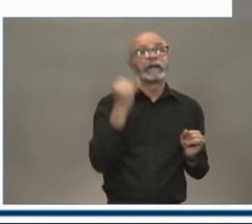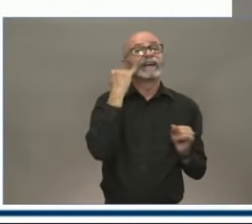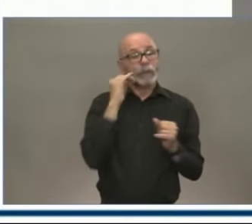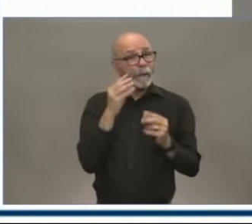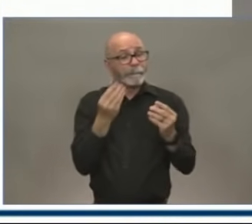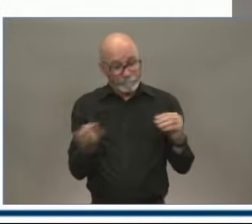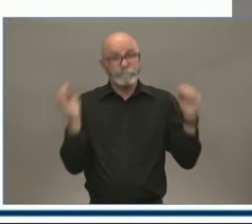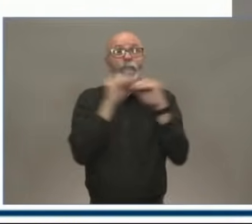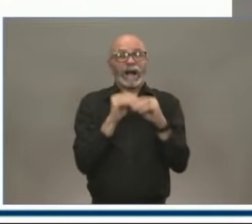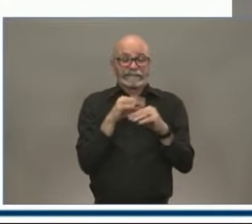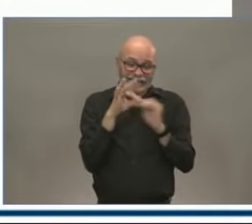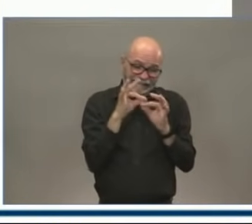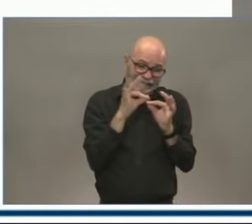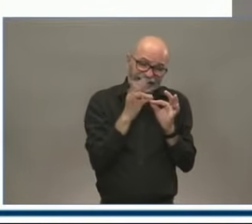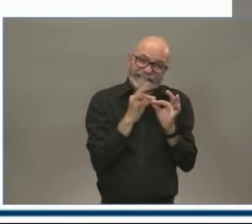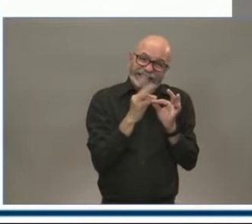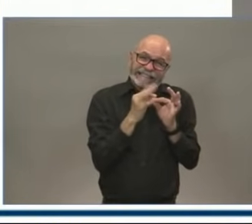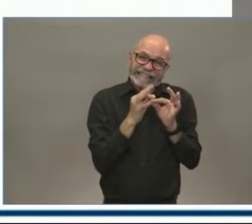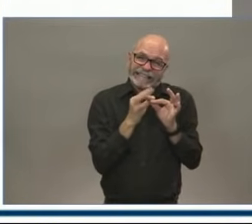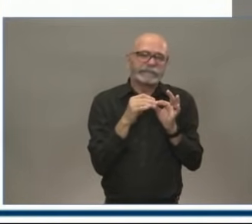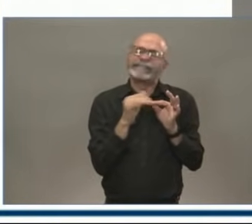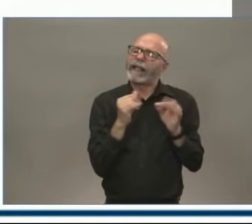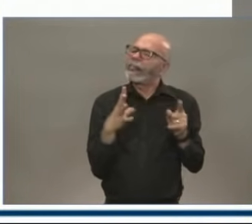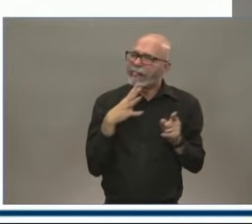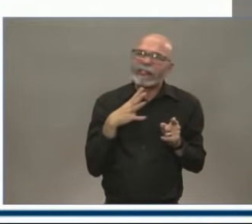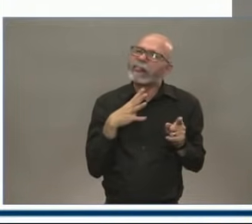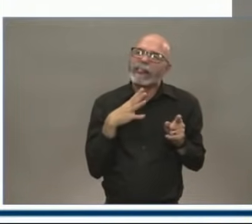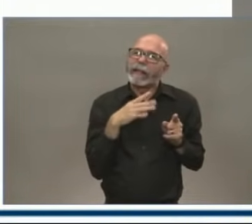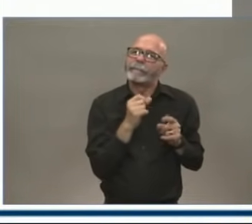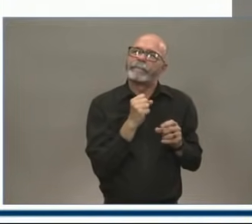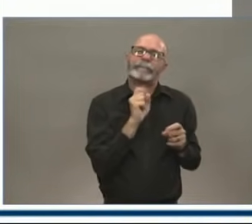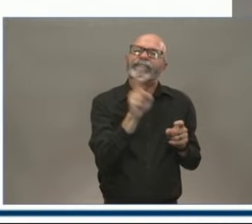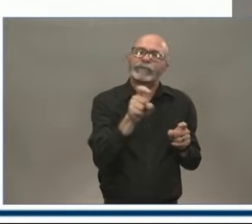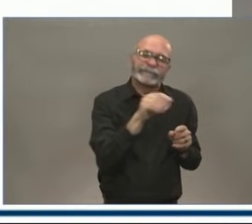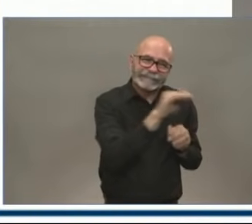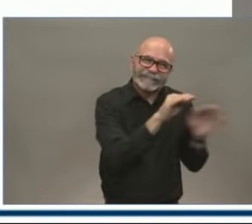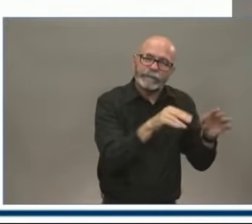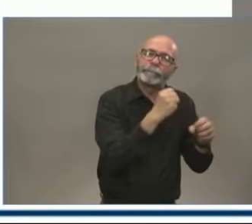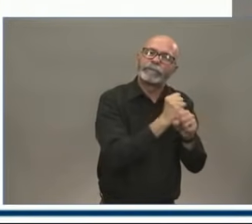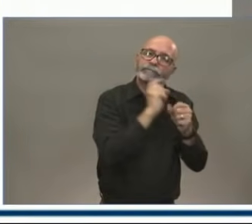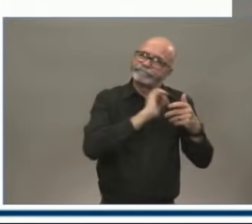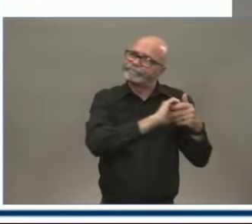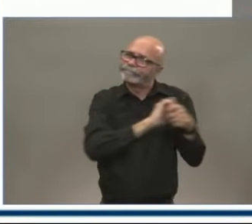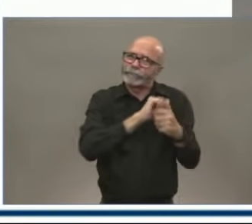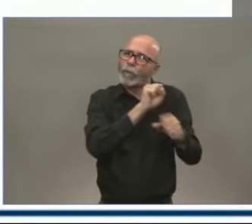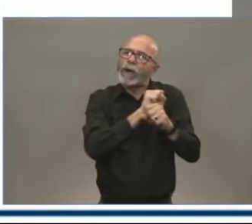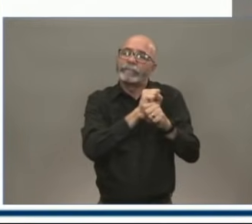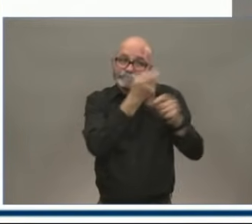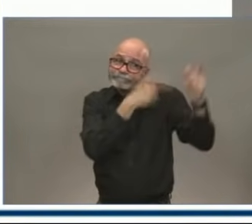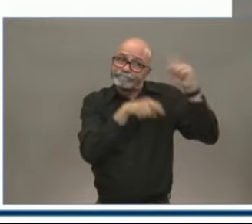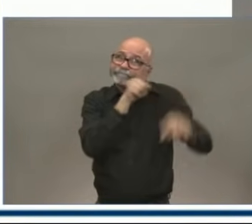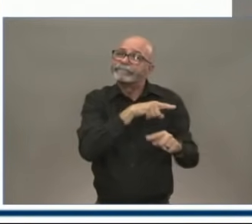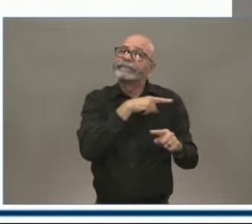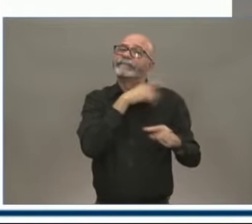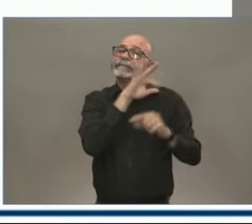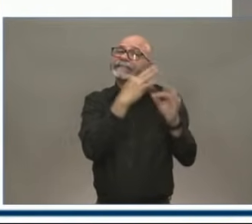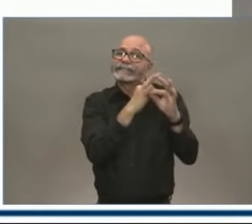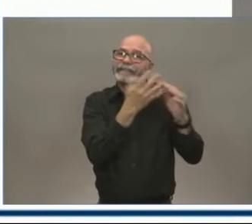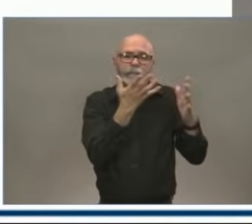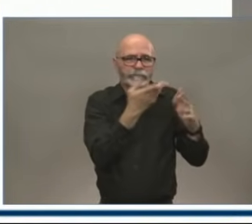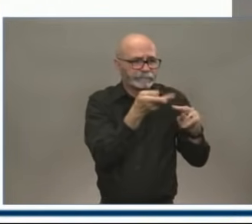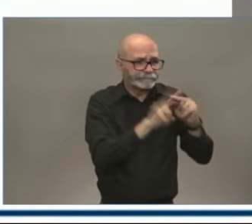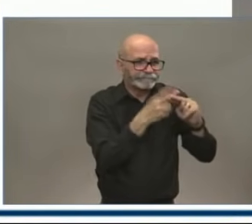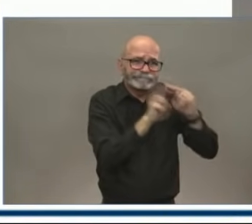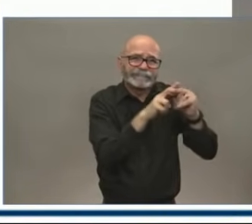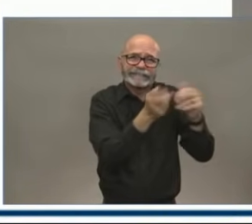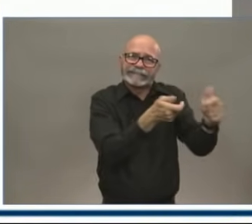finite capacities that we do have to work within. But we'll continue to look at how we can push that capacity and where